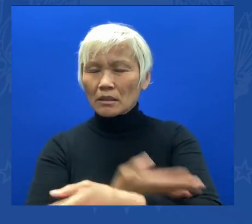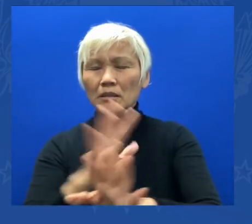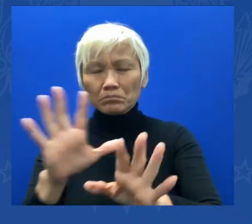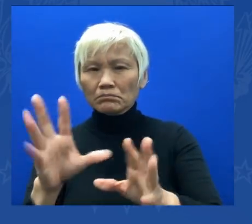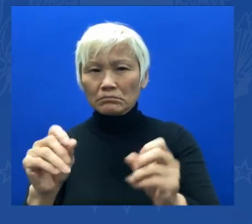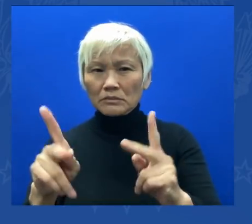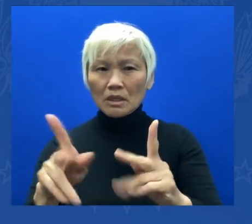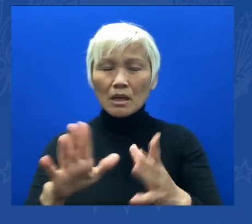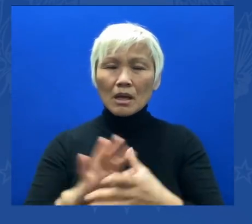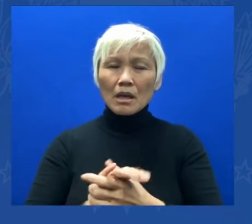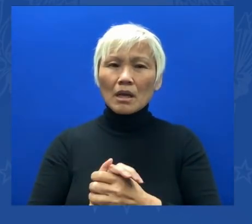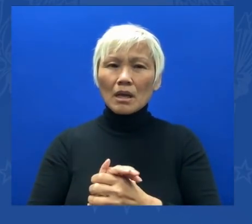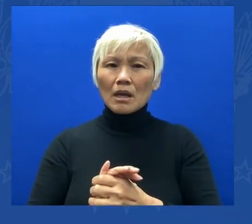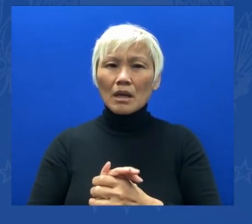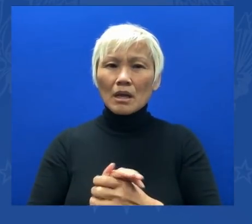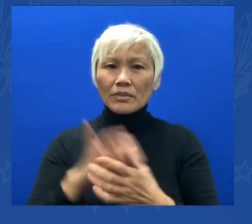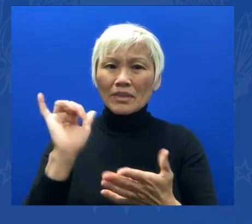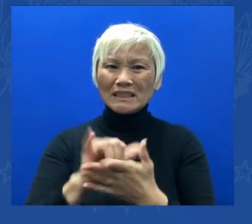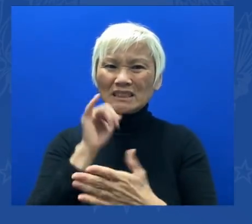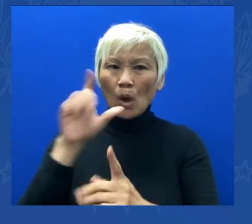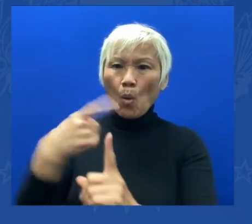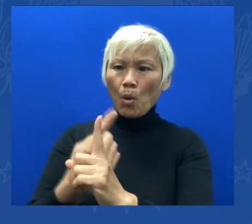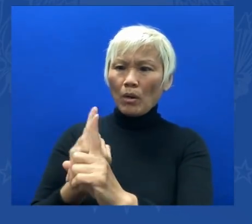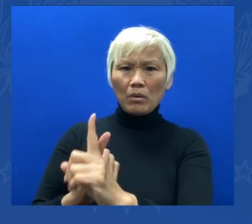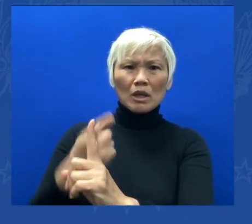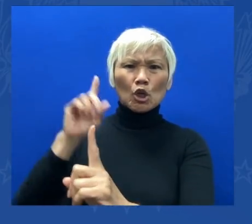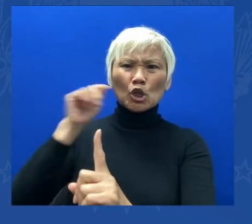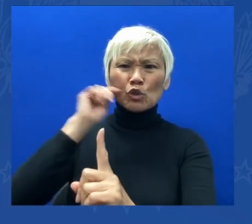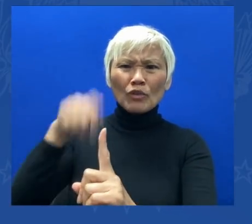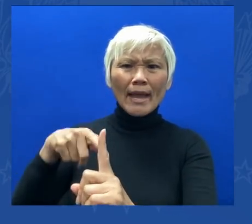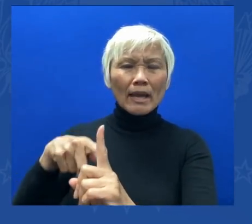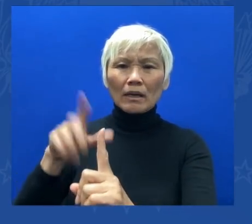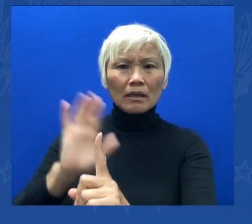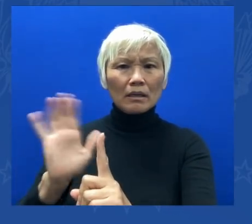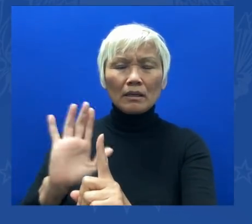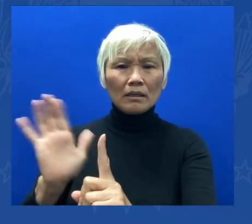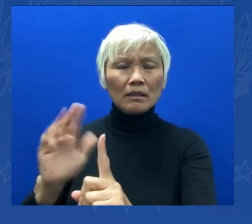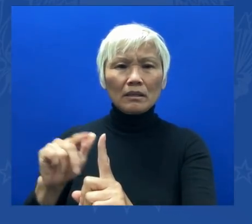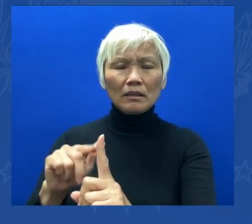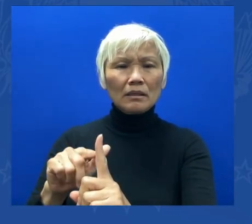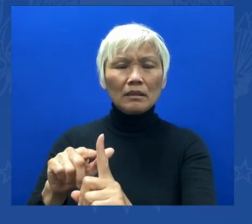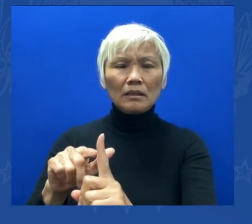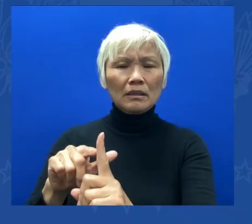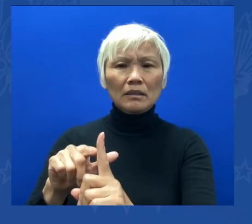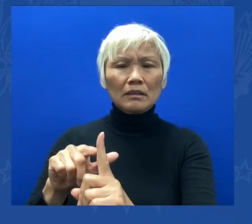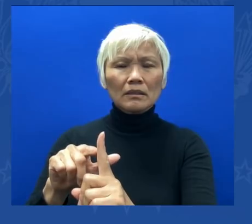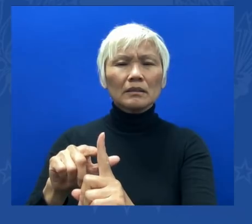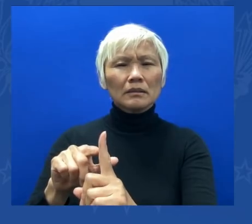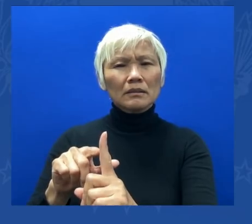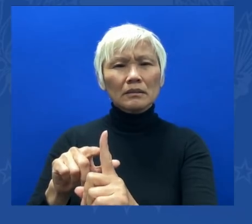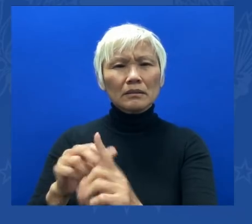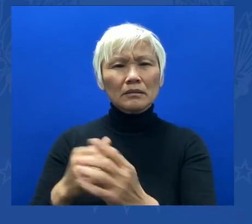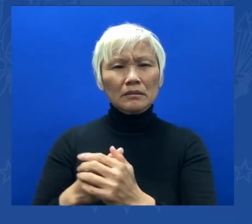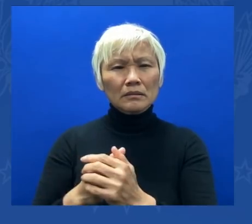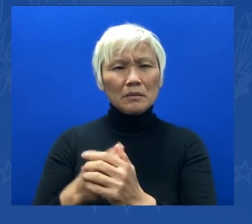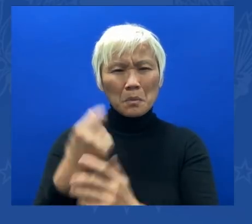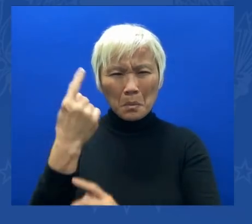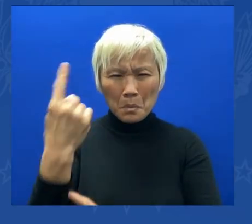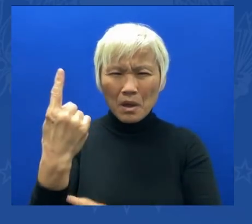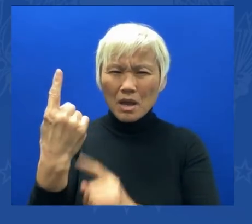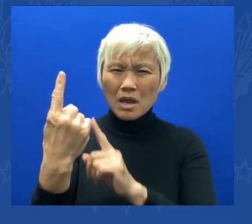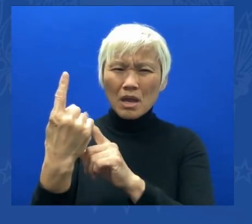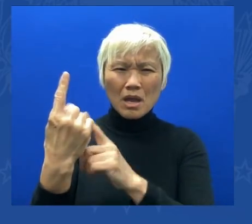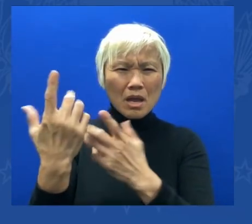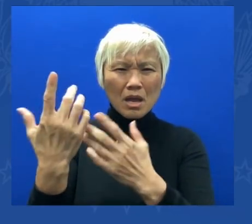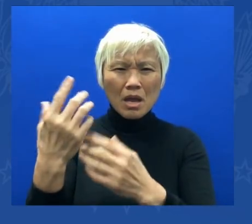mall attack, shot in the neck while documenting Ukrainian fleeing, killed when